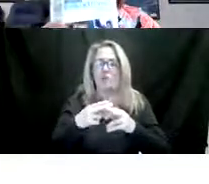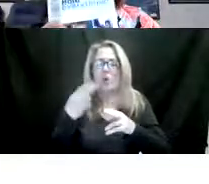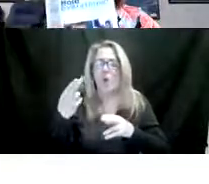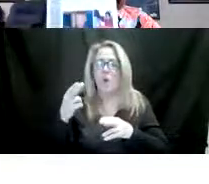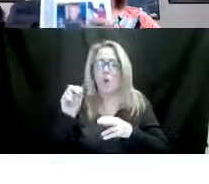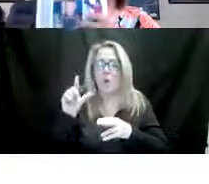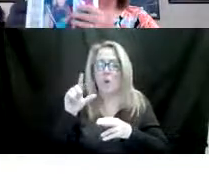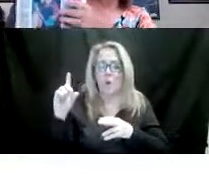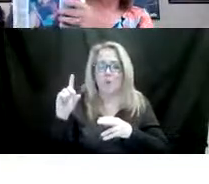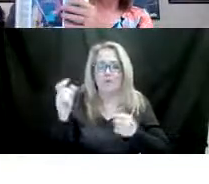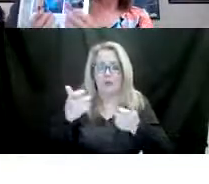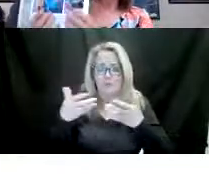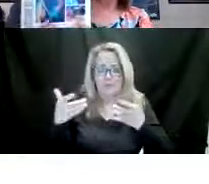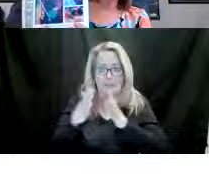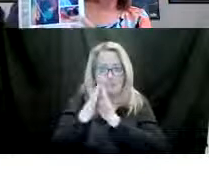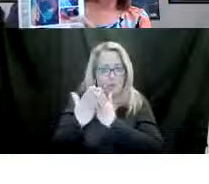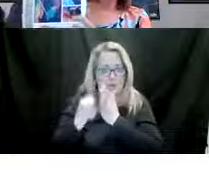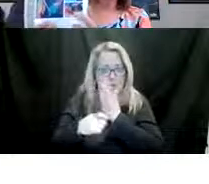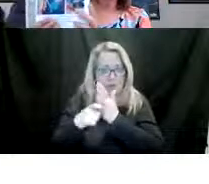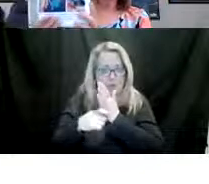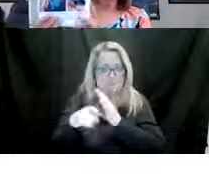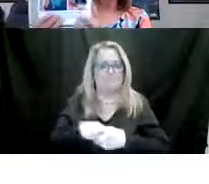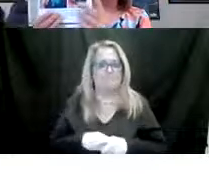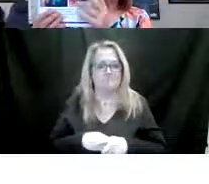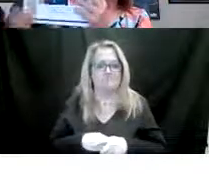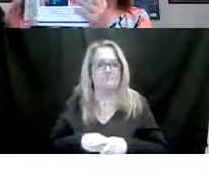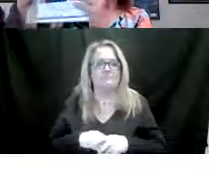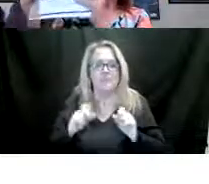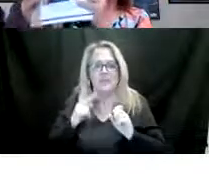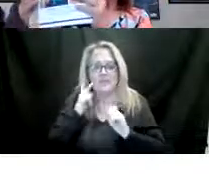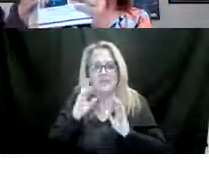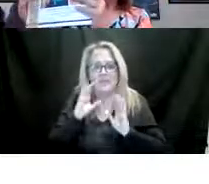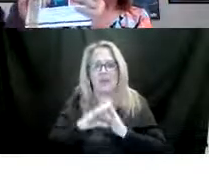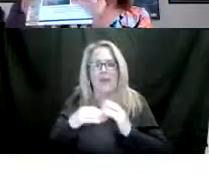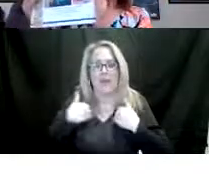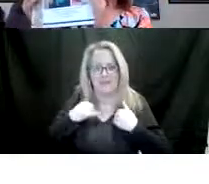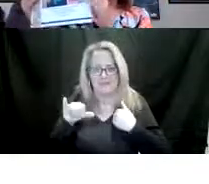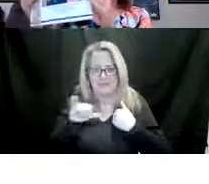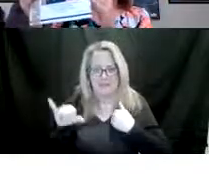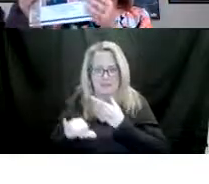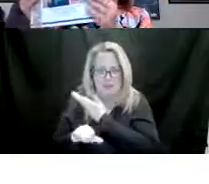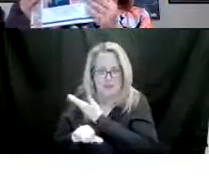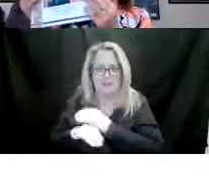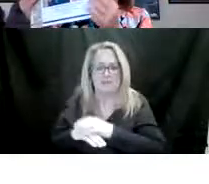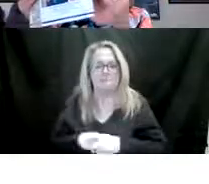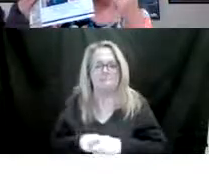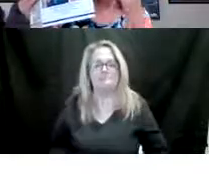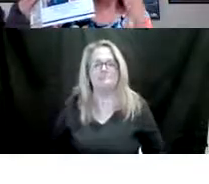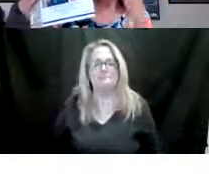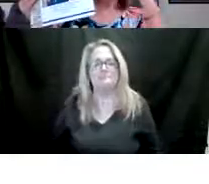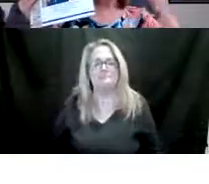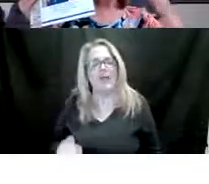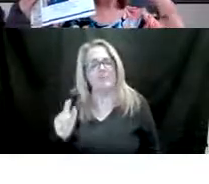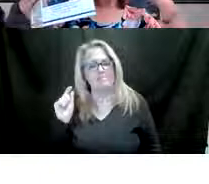see pictured here on the screen is the Hold Everything booklet. I have one here. This is a kind